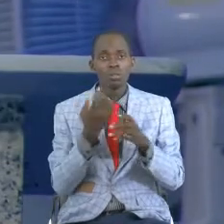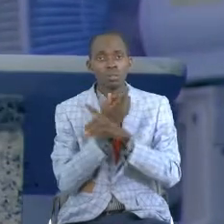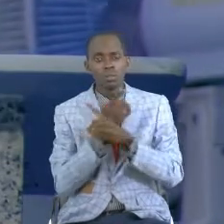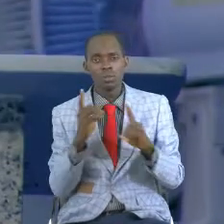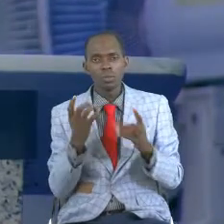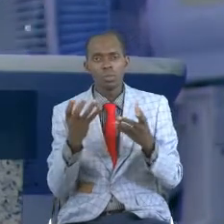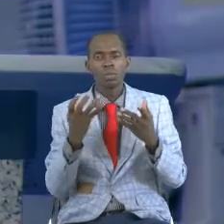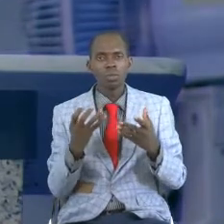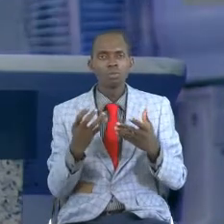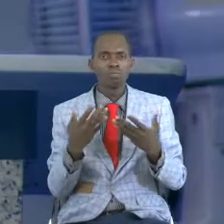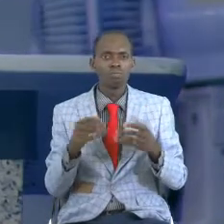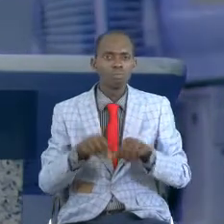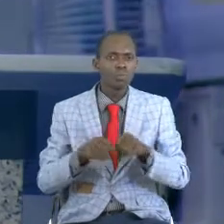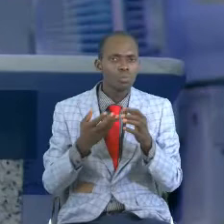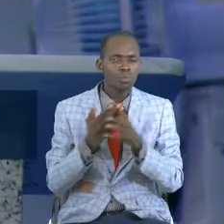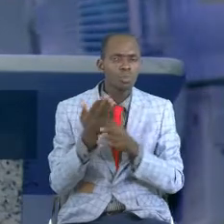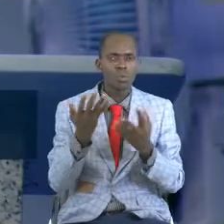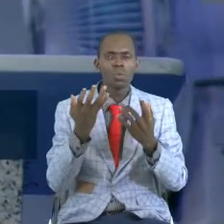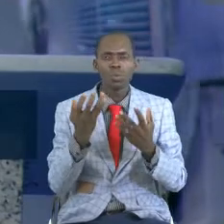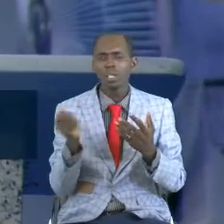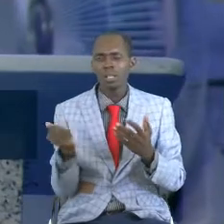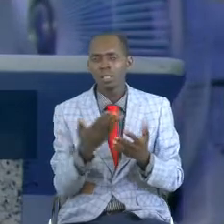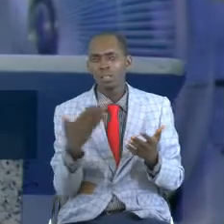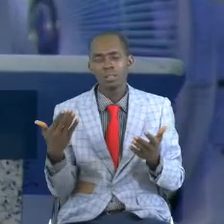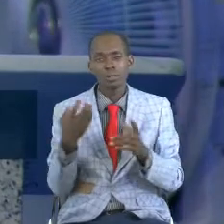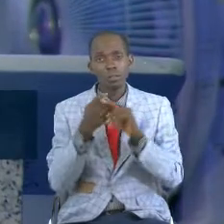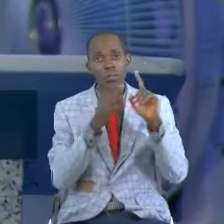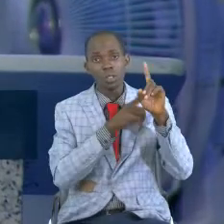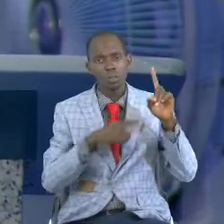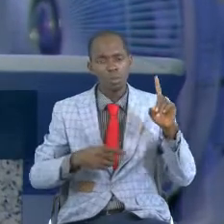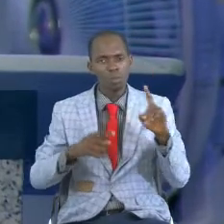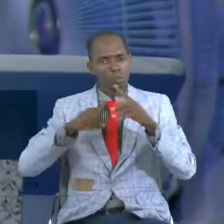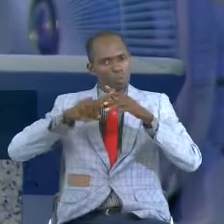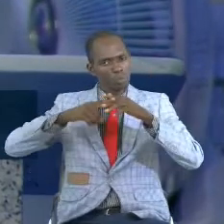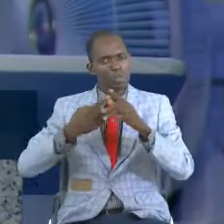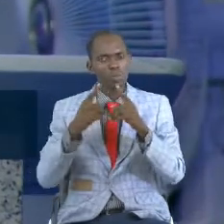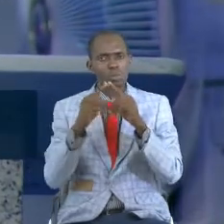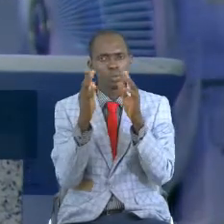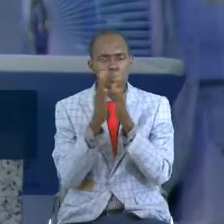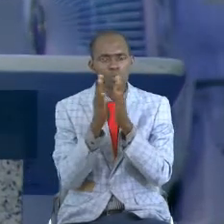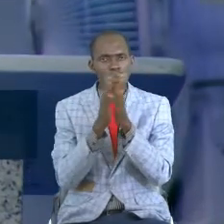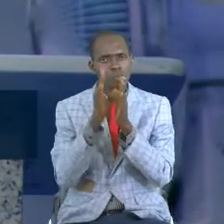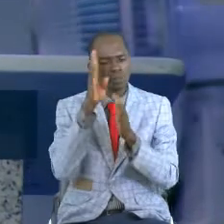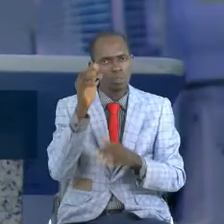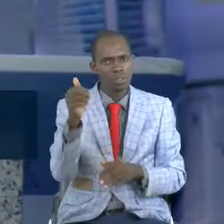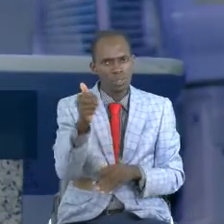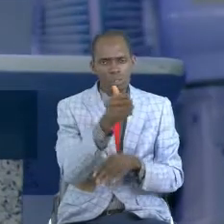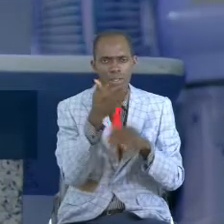11 digits. Check it very well. If it is 10, it's not complete. If it